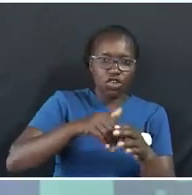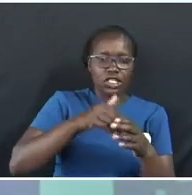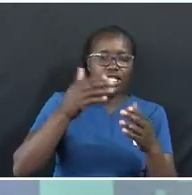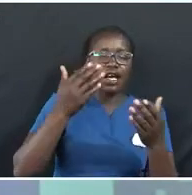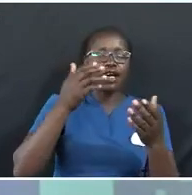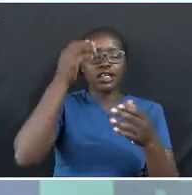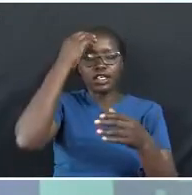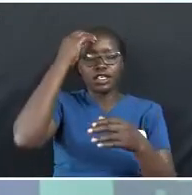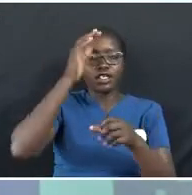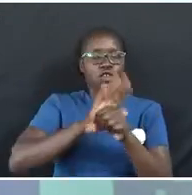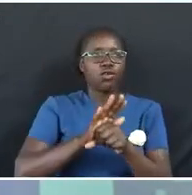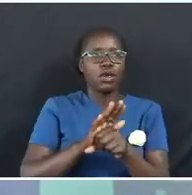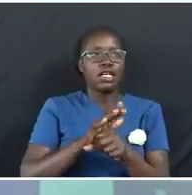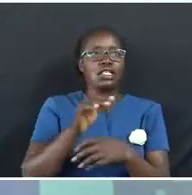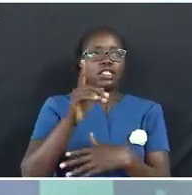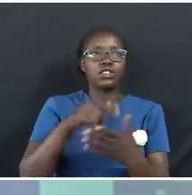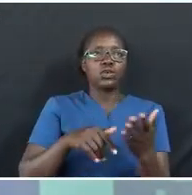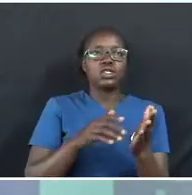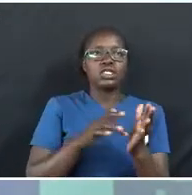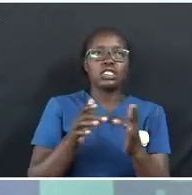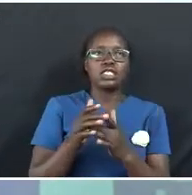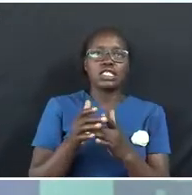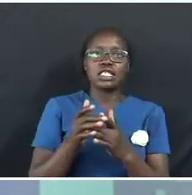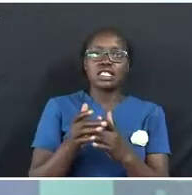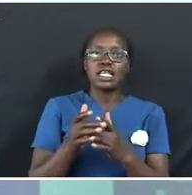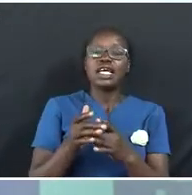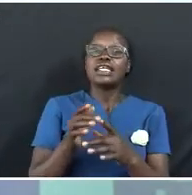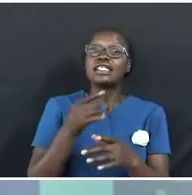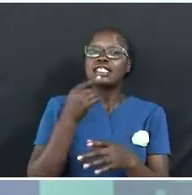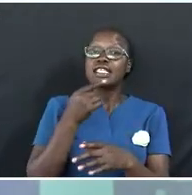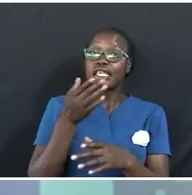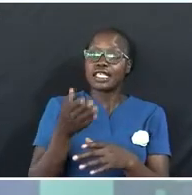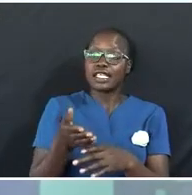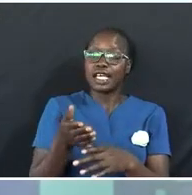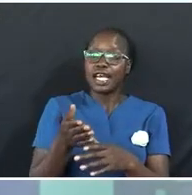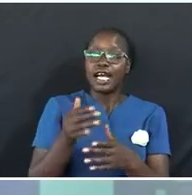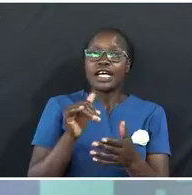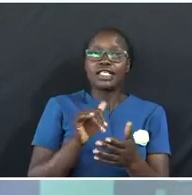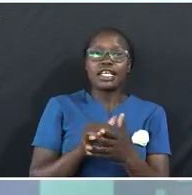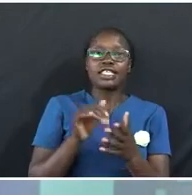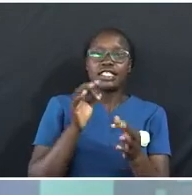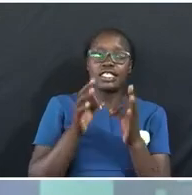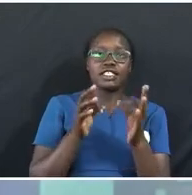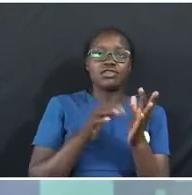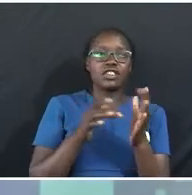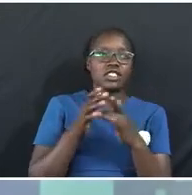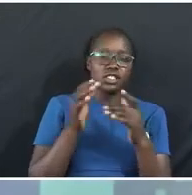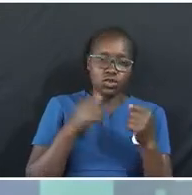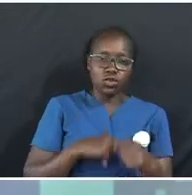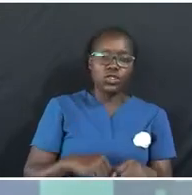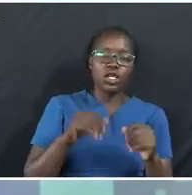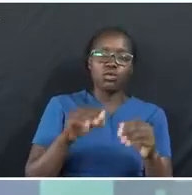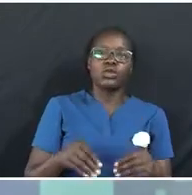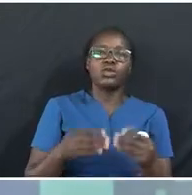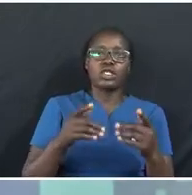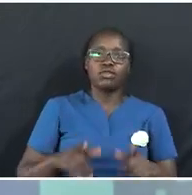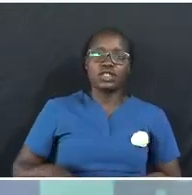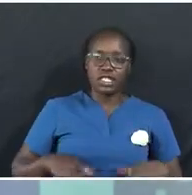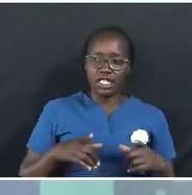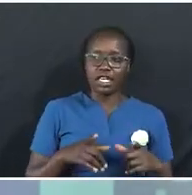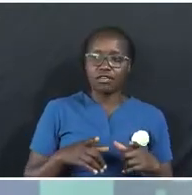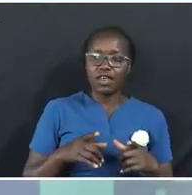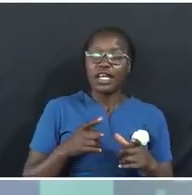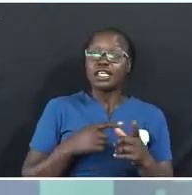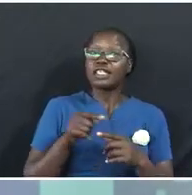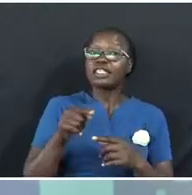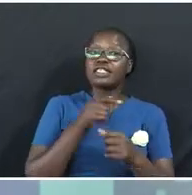is what John is saying here. That if Jesus was able to lay down his life, then this